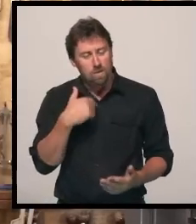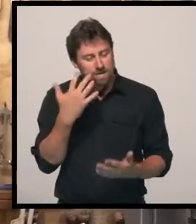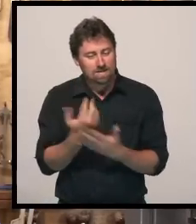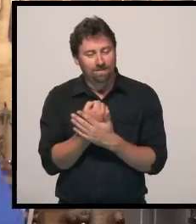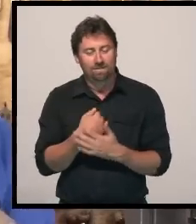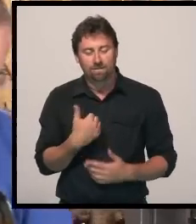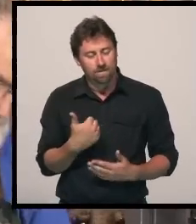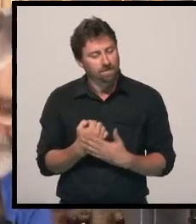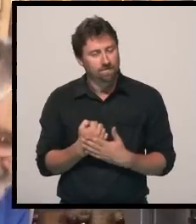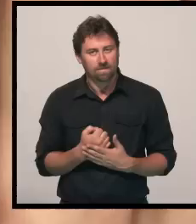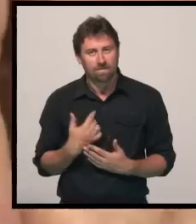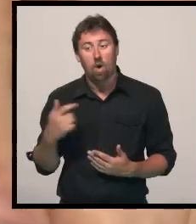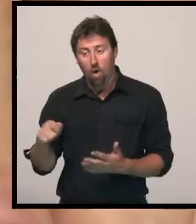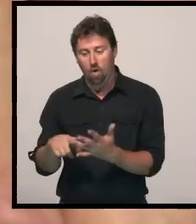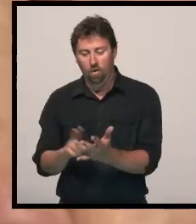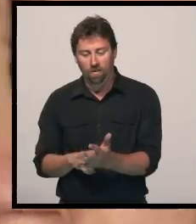now.